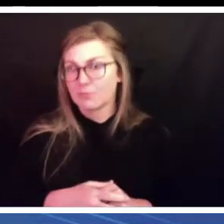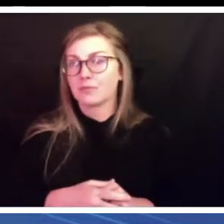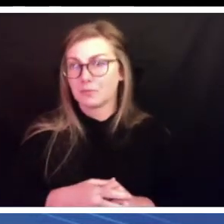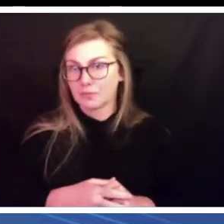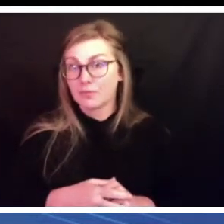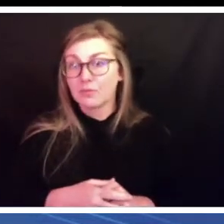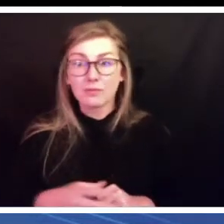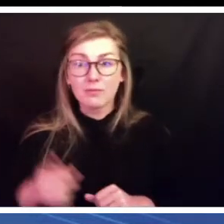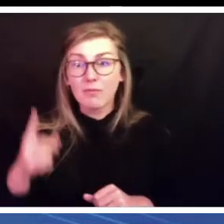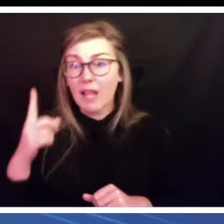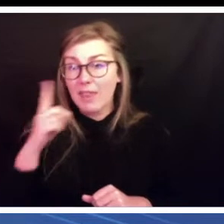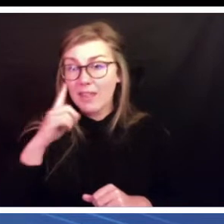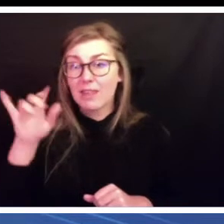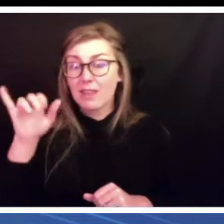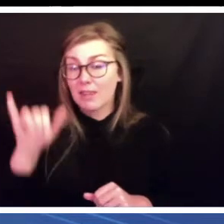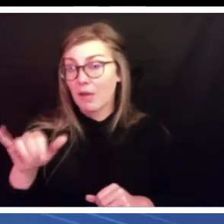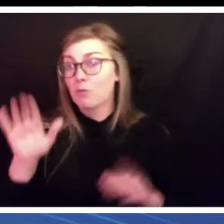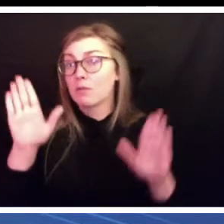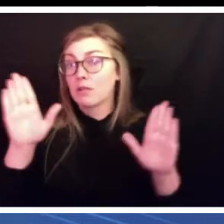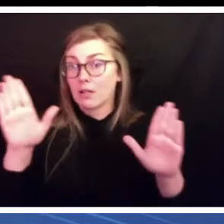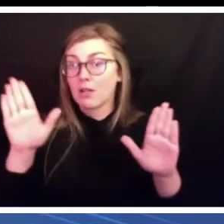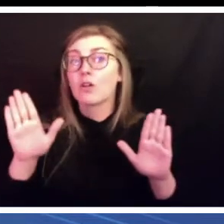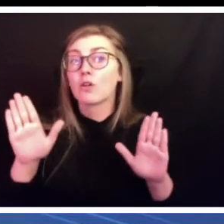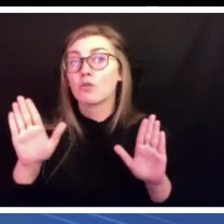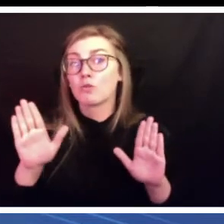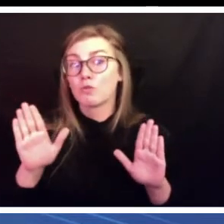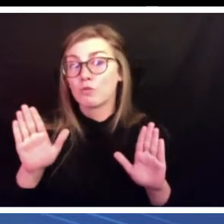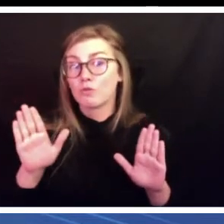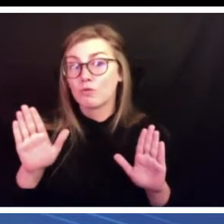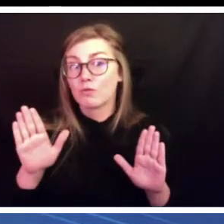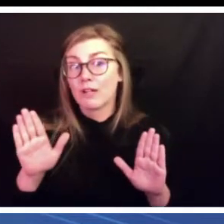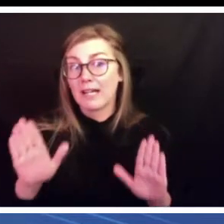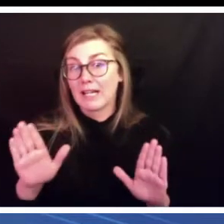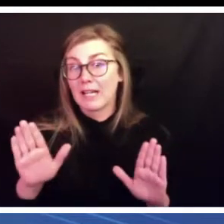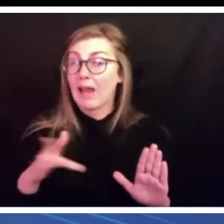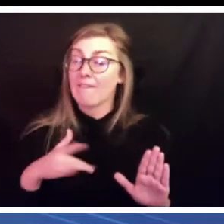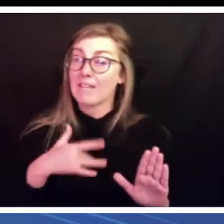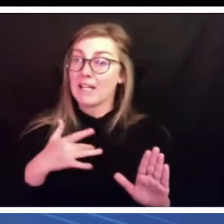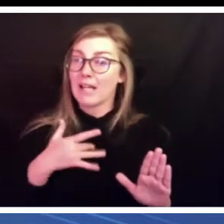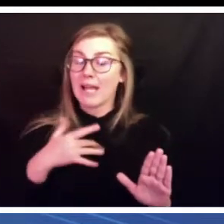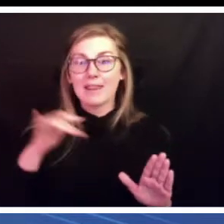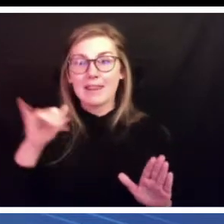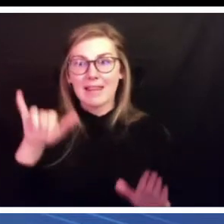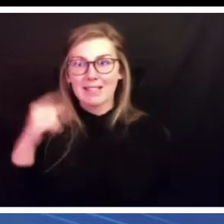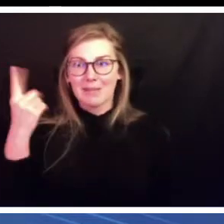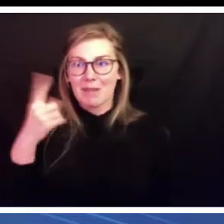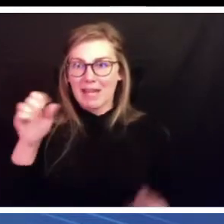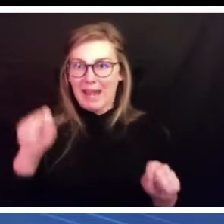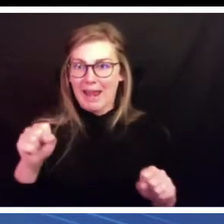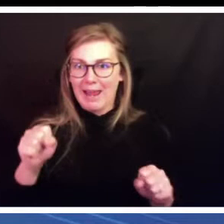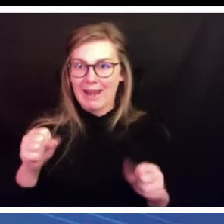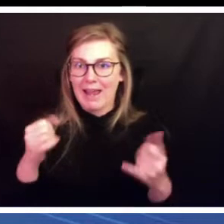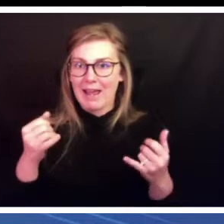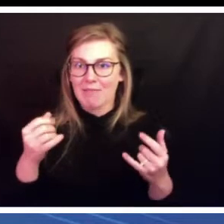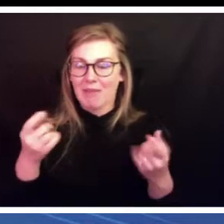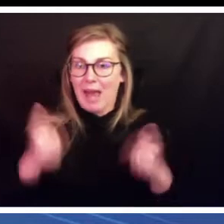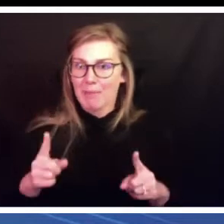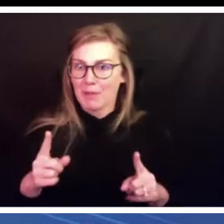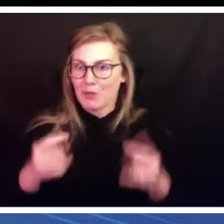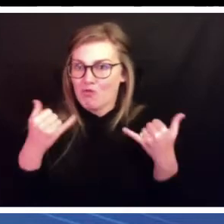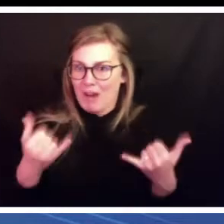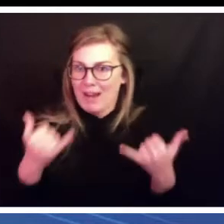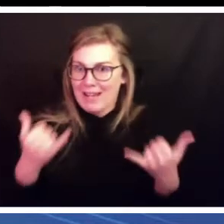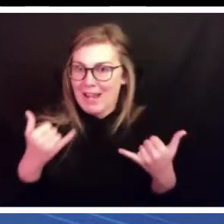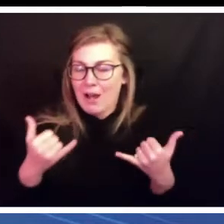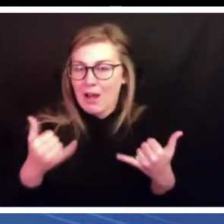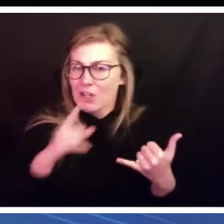that would be such a great, just something that feels like it could happen immediately if there was an inclination to do so. imagine that's not that hard